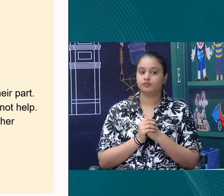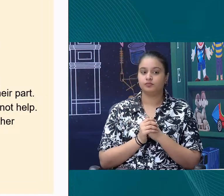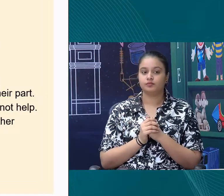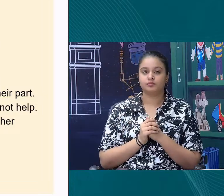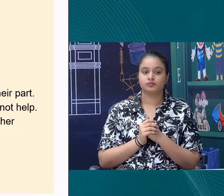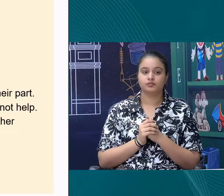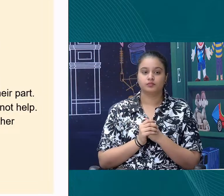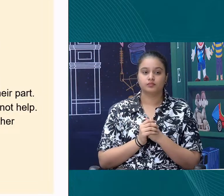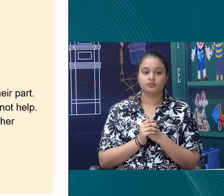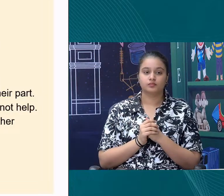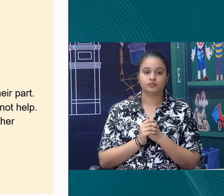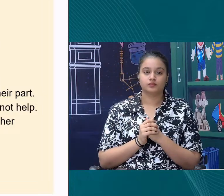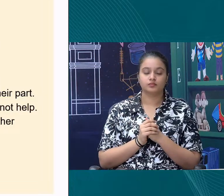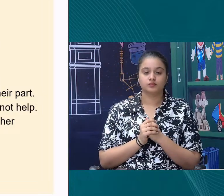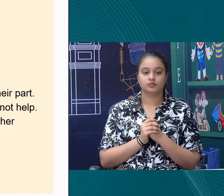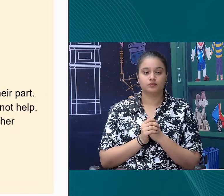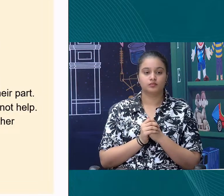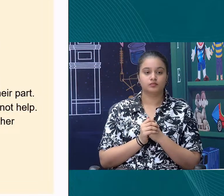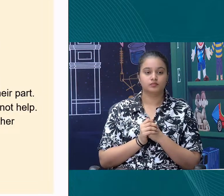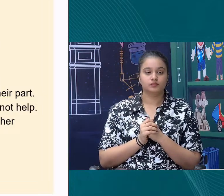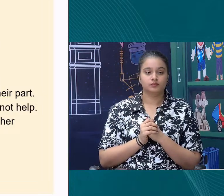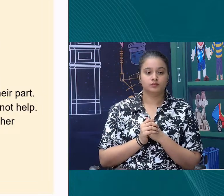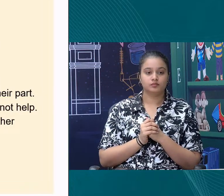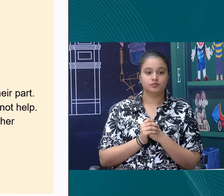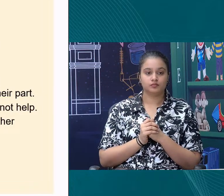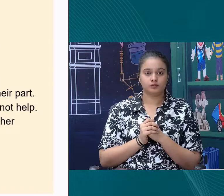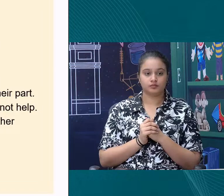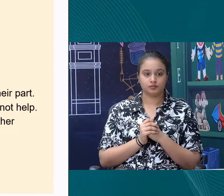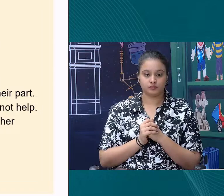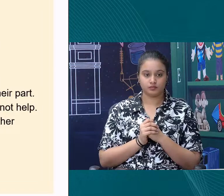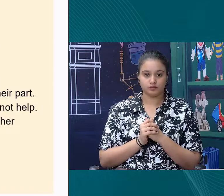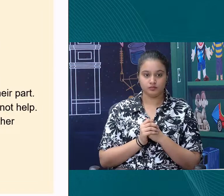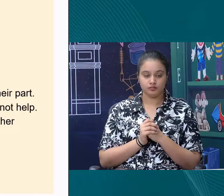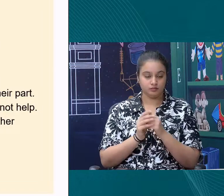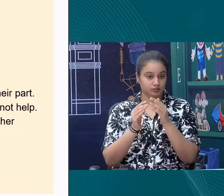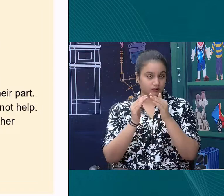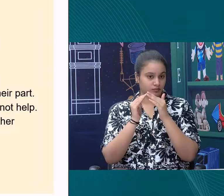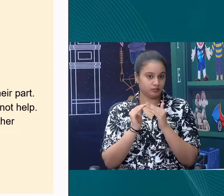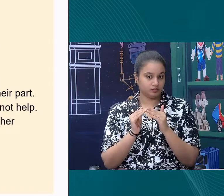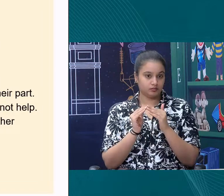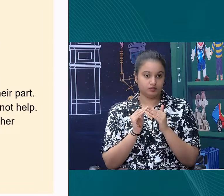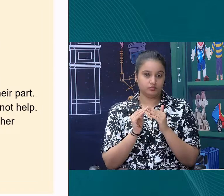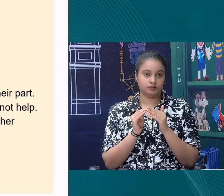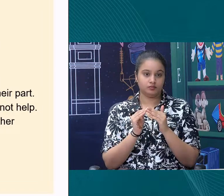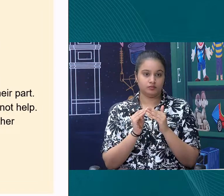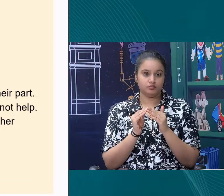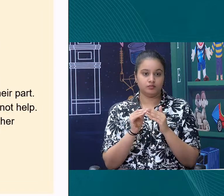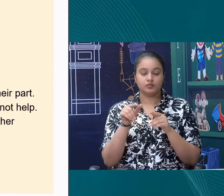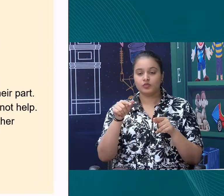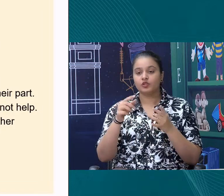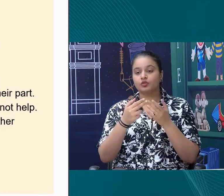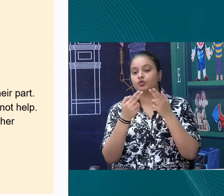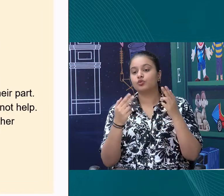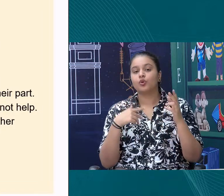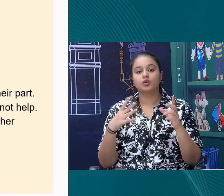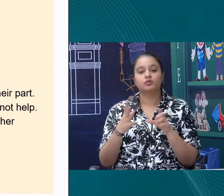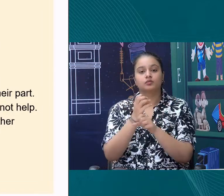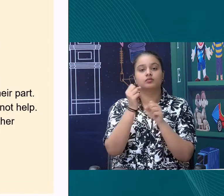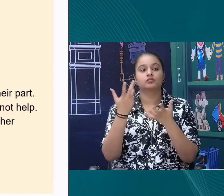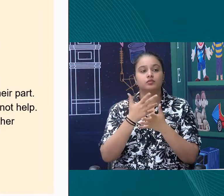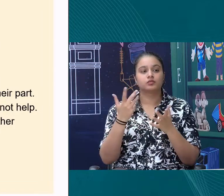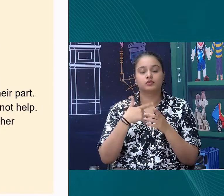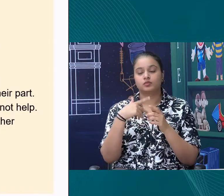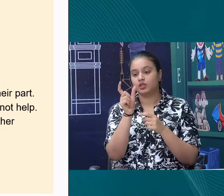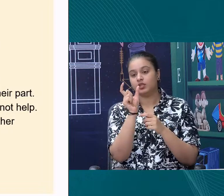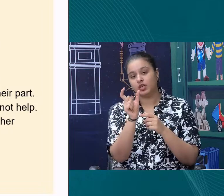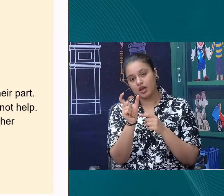dash. The jinn gave the camel a dash to help him work harder. Third, the main lesson of the story is that everyone should